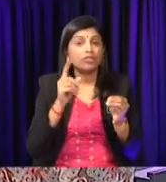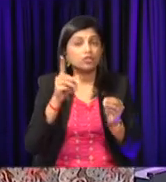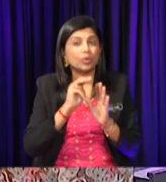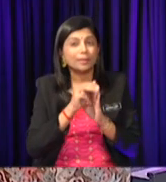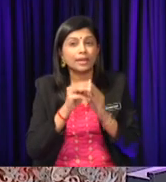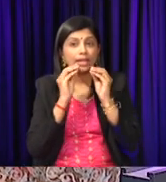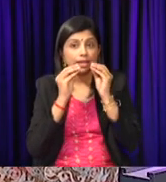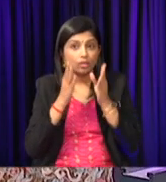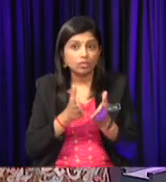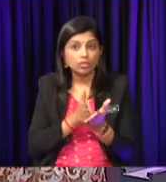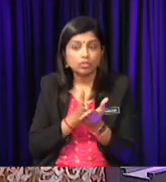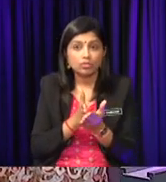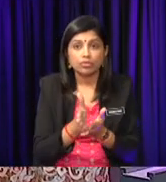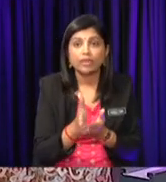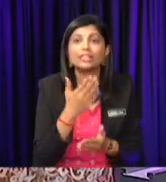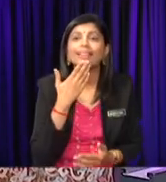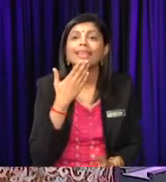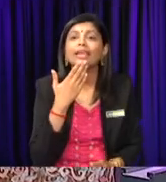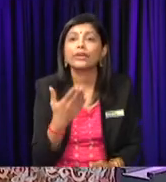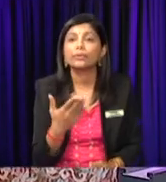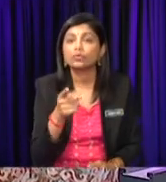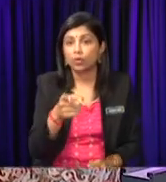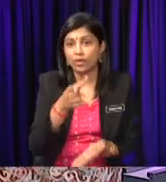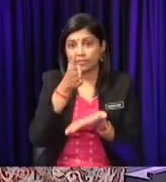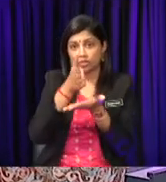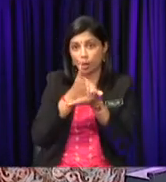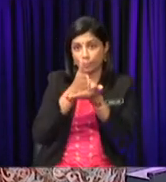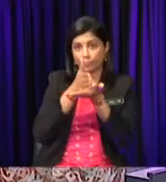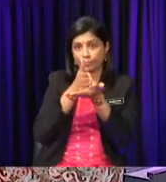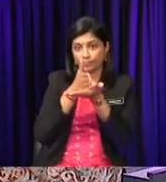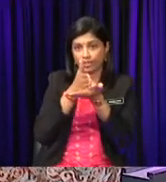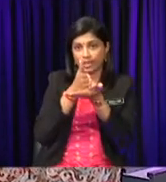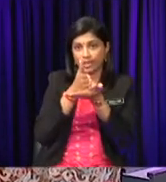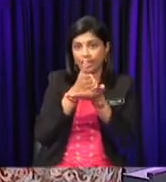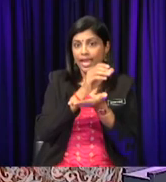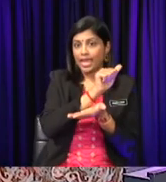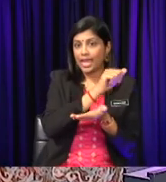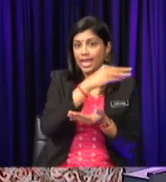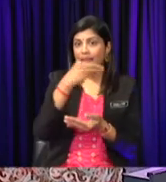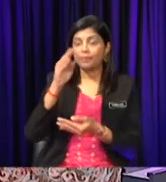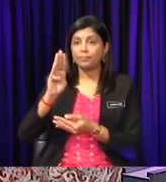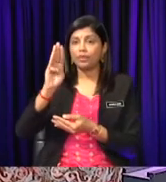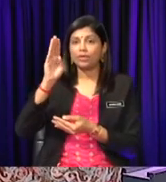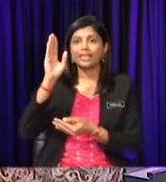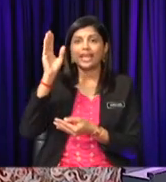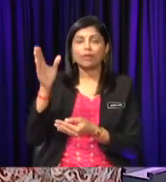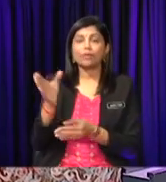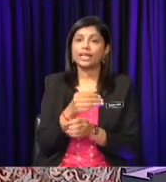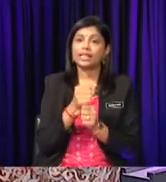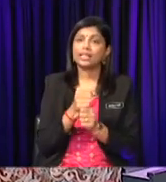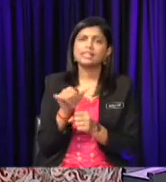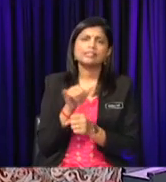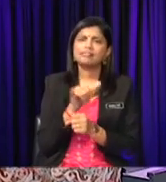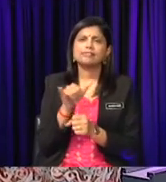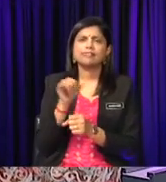the question is posed, the same question is posed to candidate B, who is listening, okay, normally we'll give about